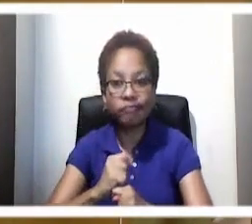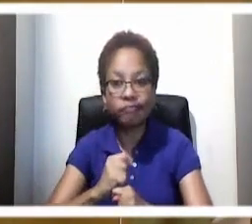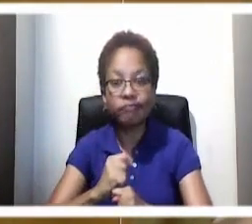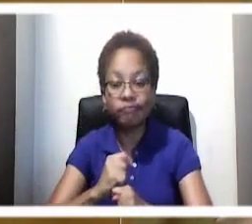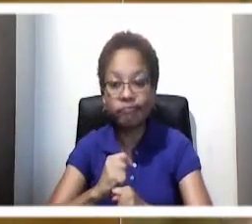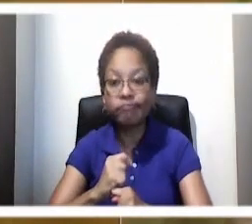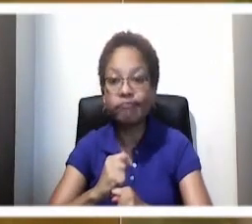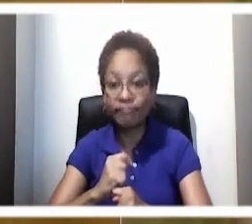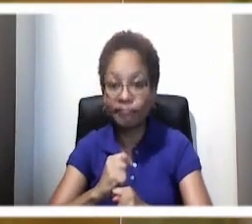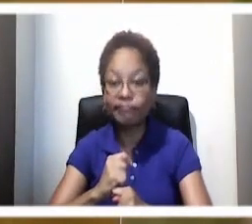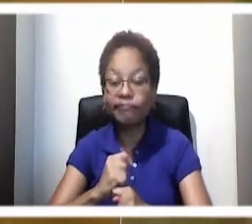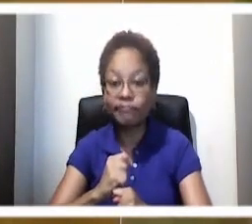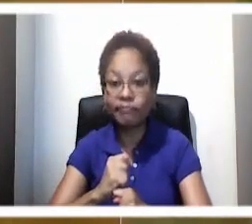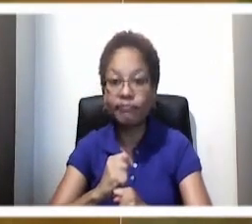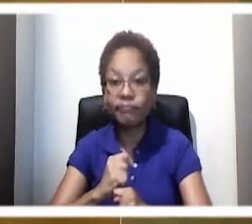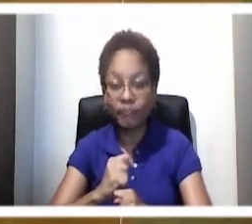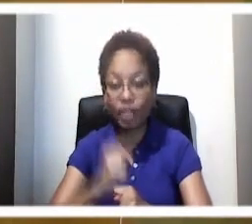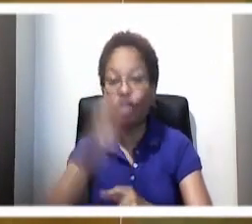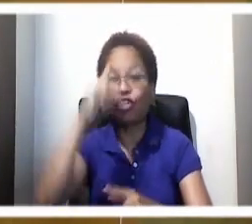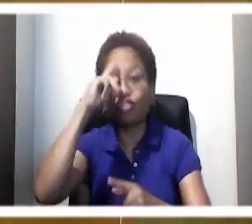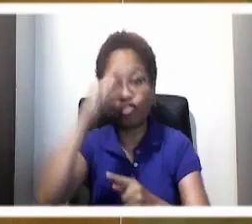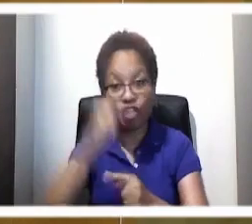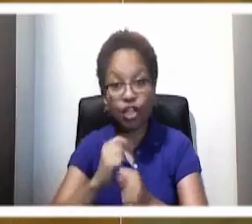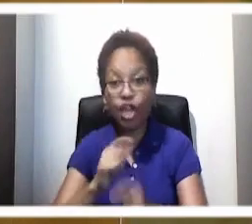If we reflect deeply